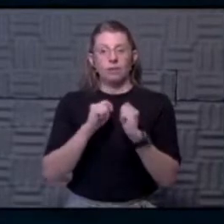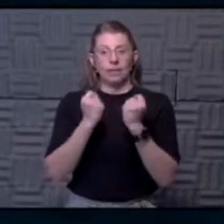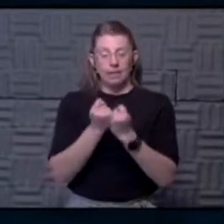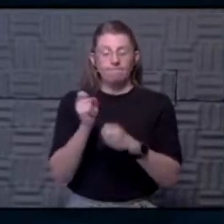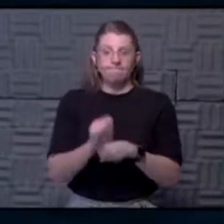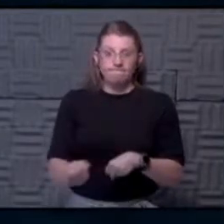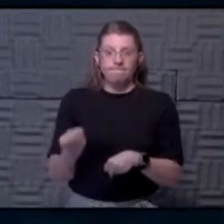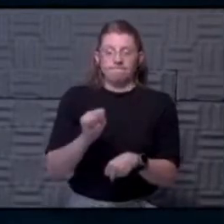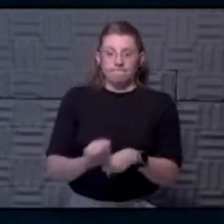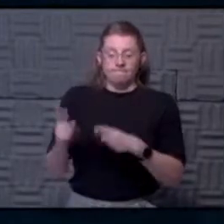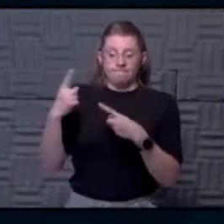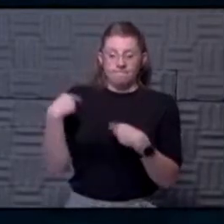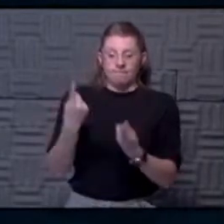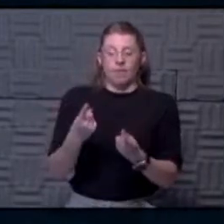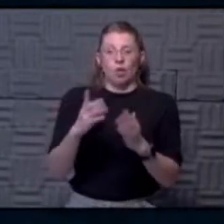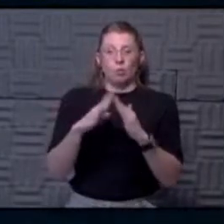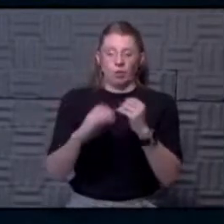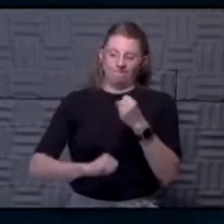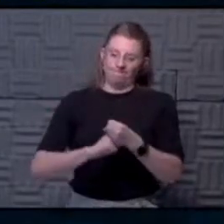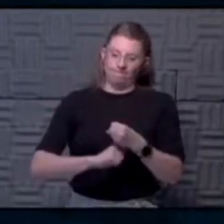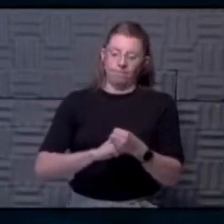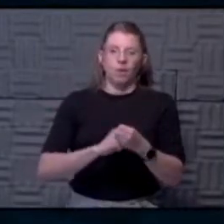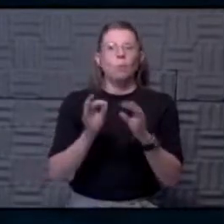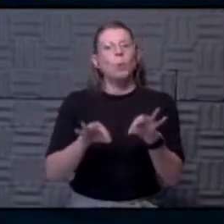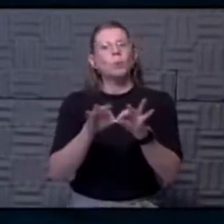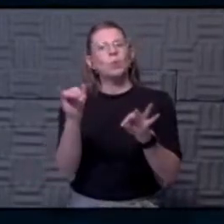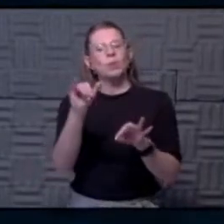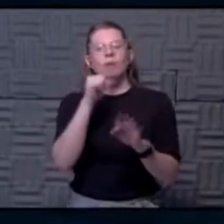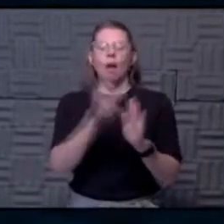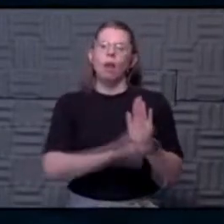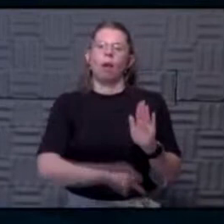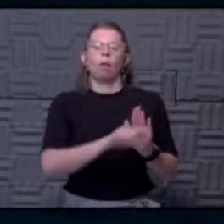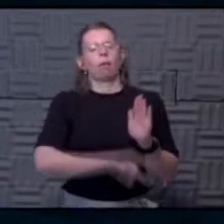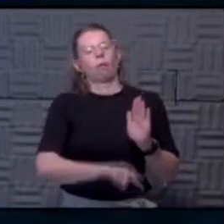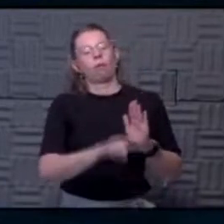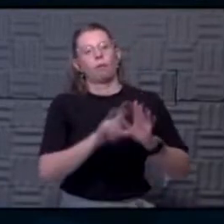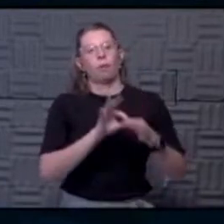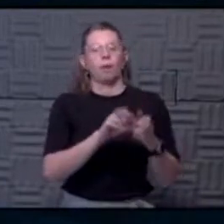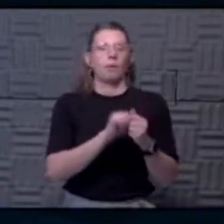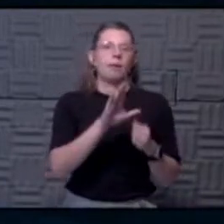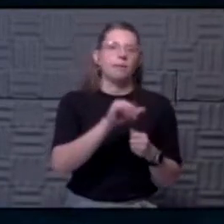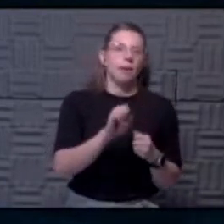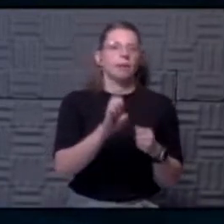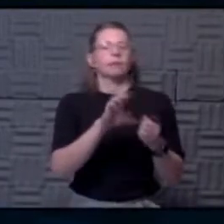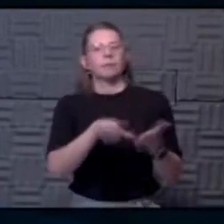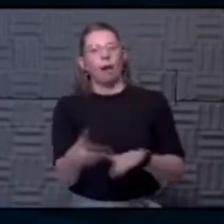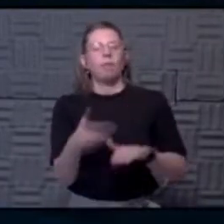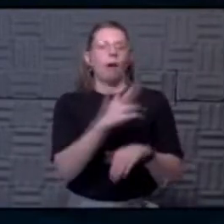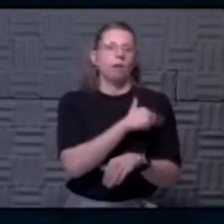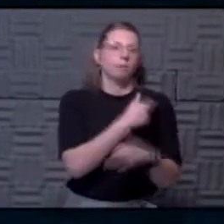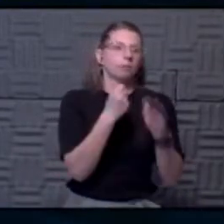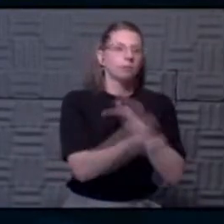have worked to support our community, which I think are important as well. They're not just the negative numbers around cases and deaths and hospitalizations.